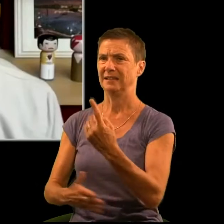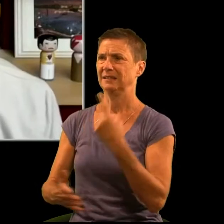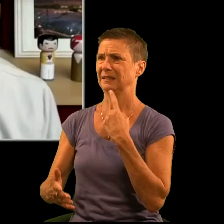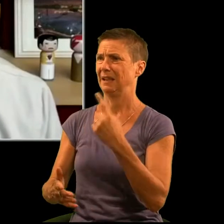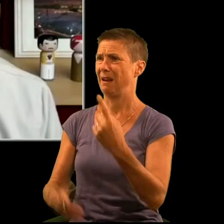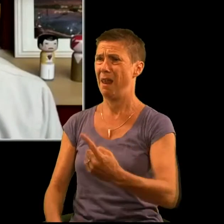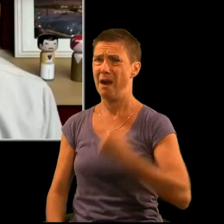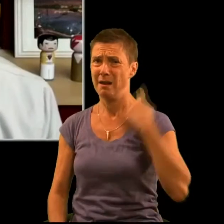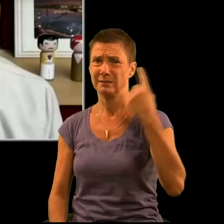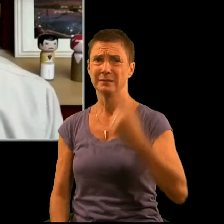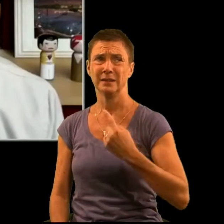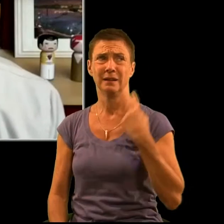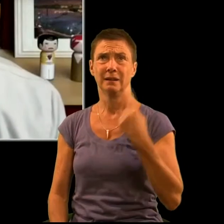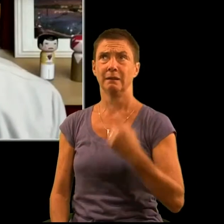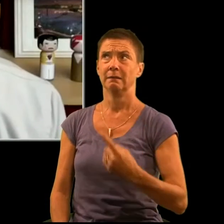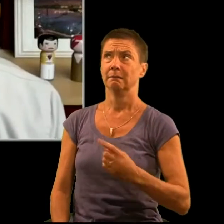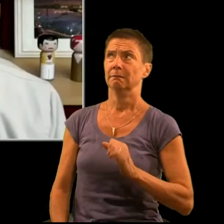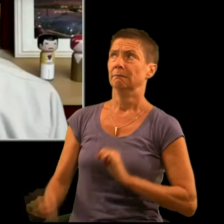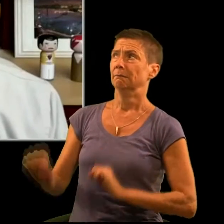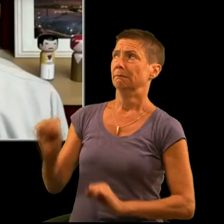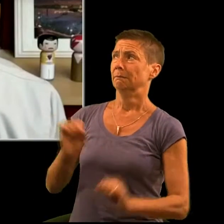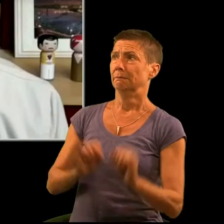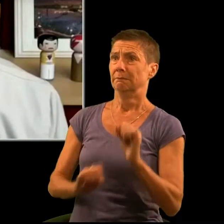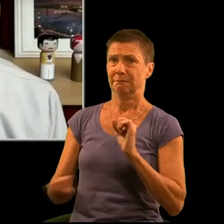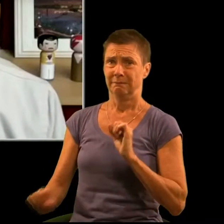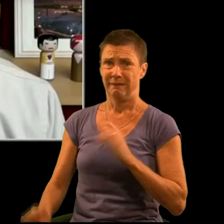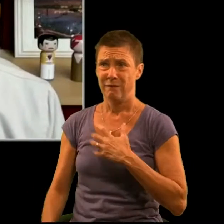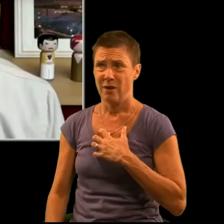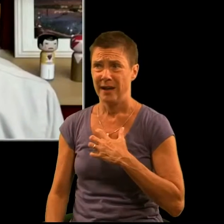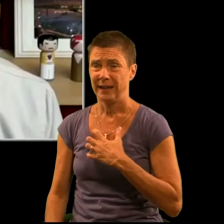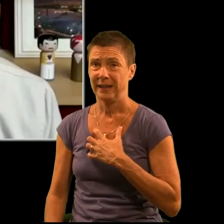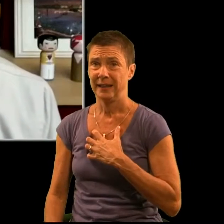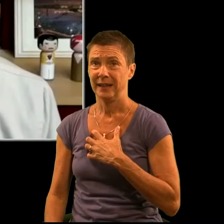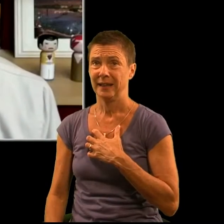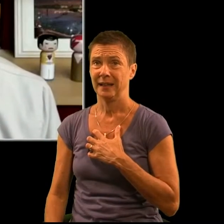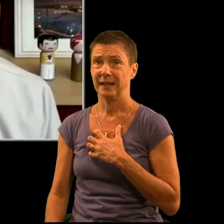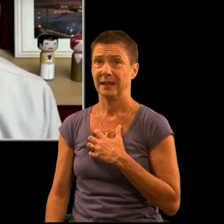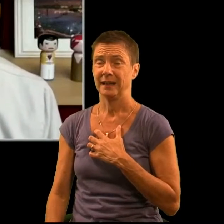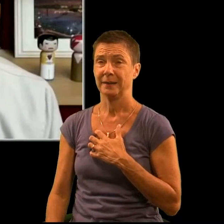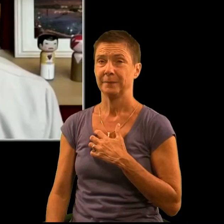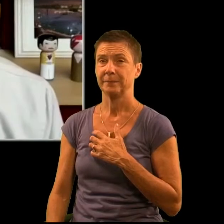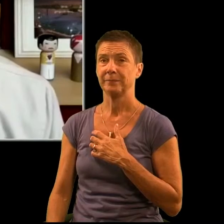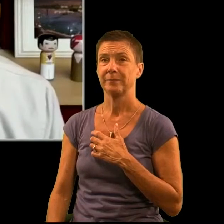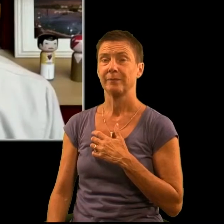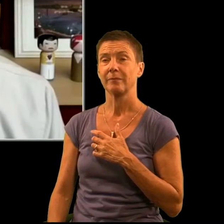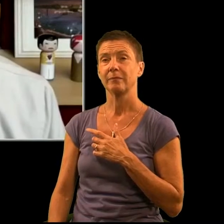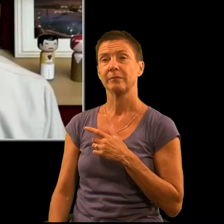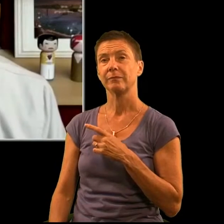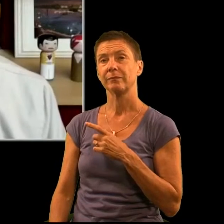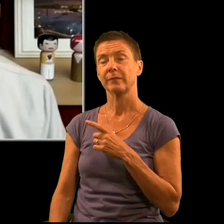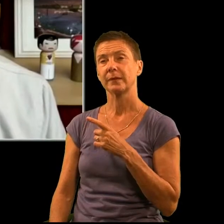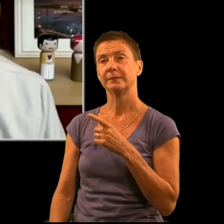Piccadilly Square, and I found that very frightening. And I used to be with the